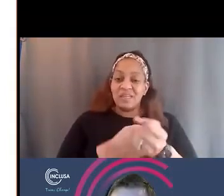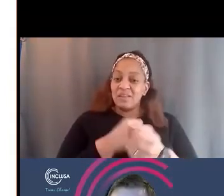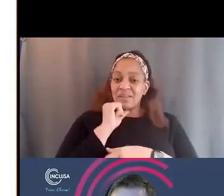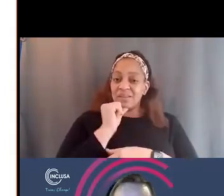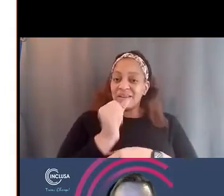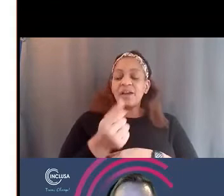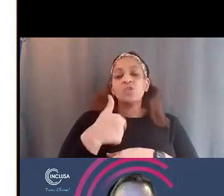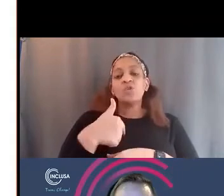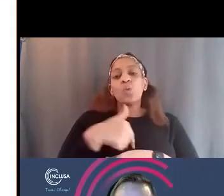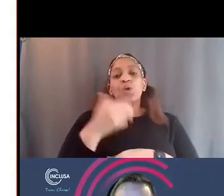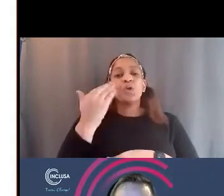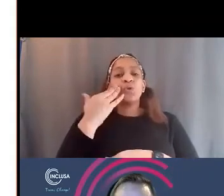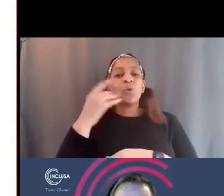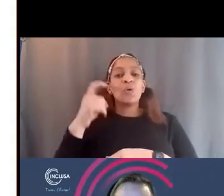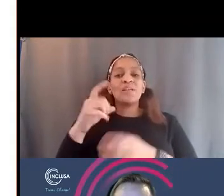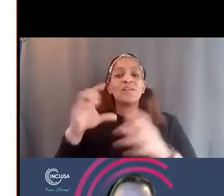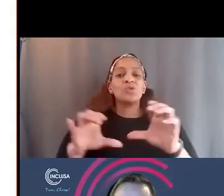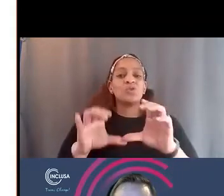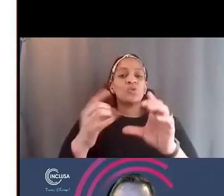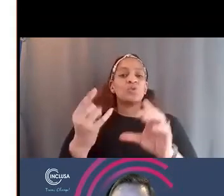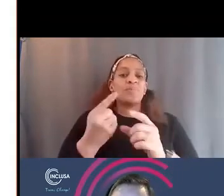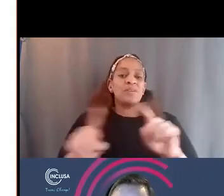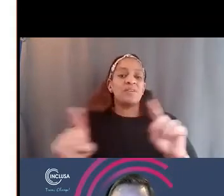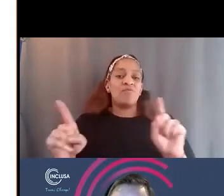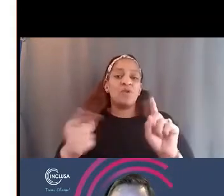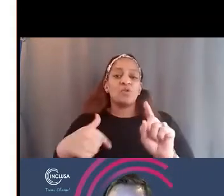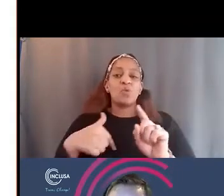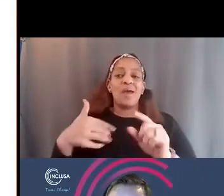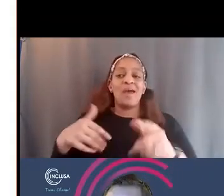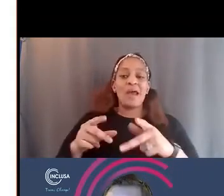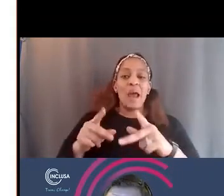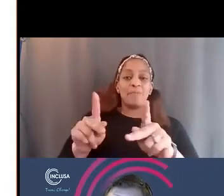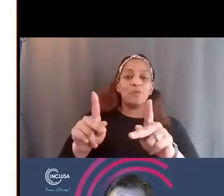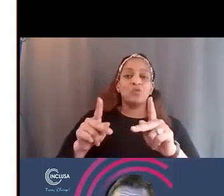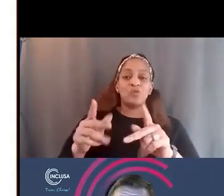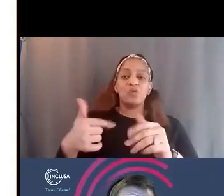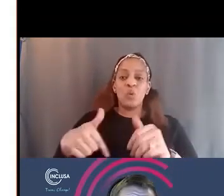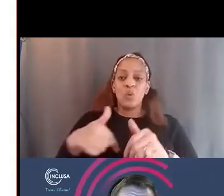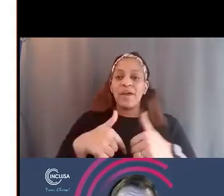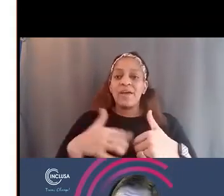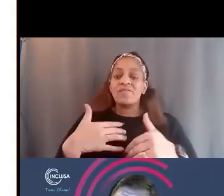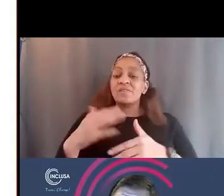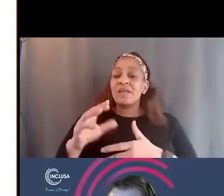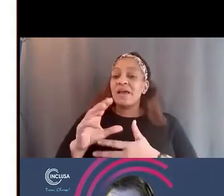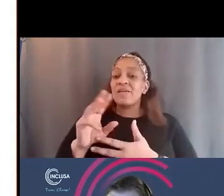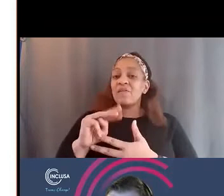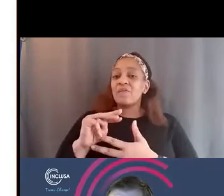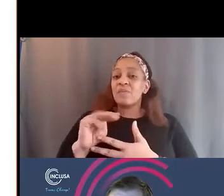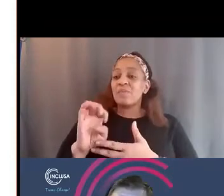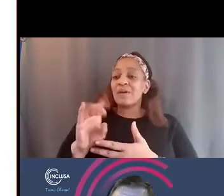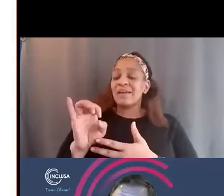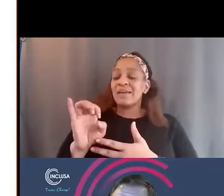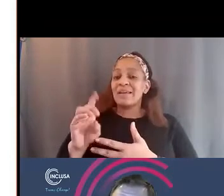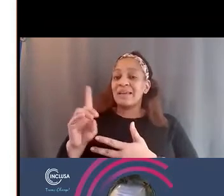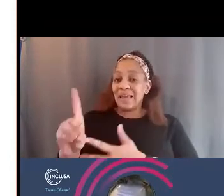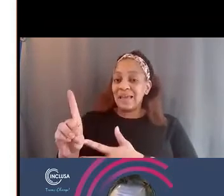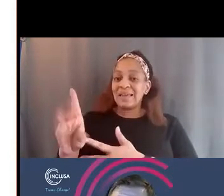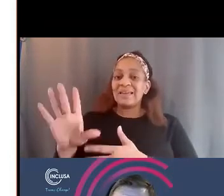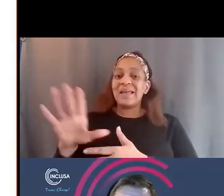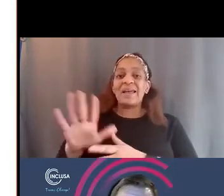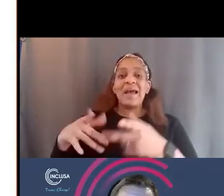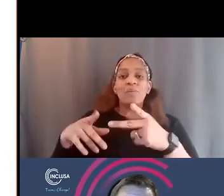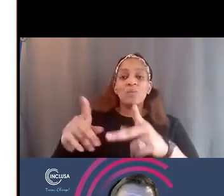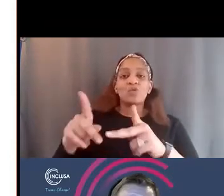different. And we had an opportunity because we had some Medicaid infrastructure grant funding that was finding their way into the